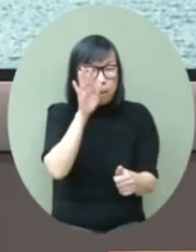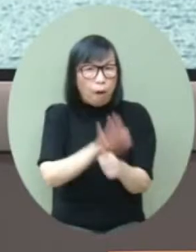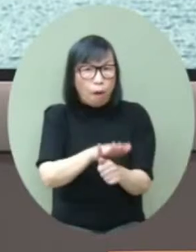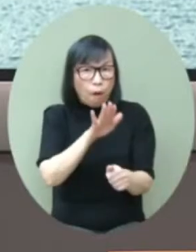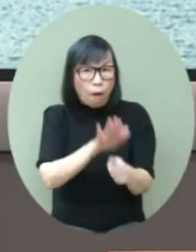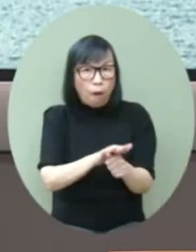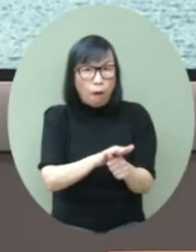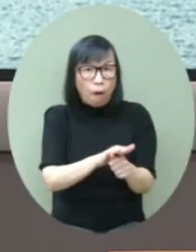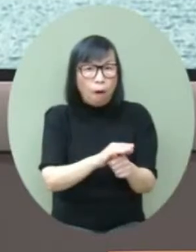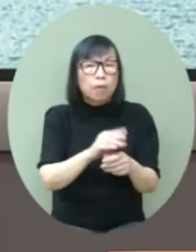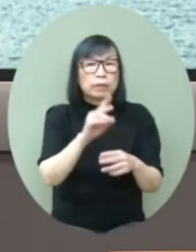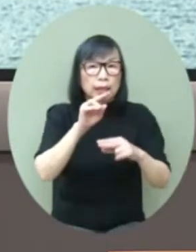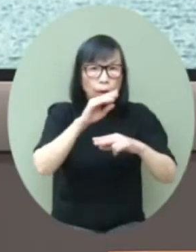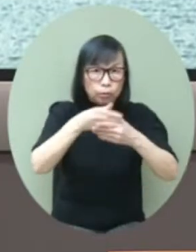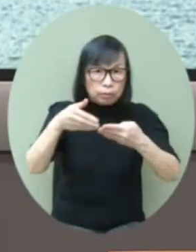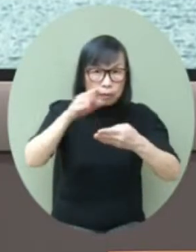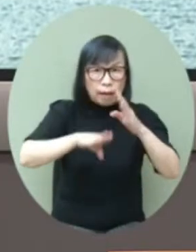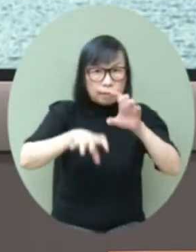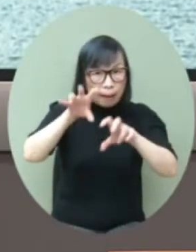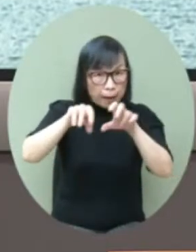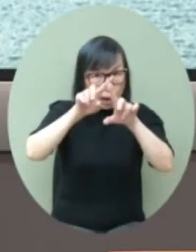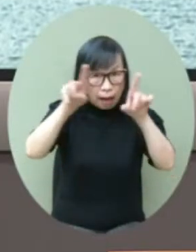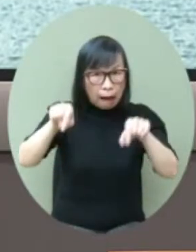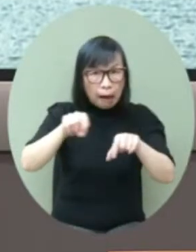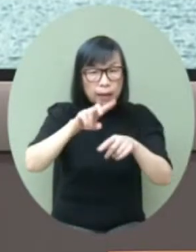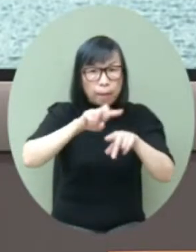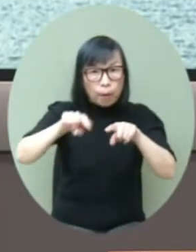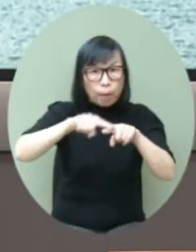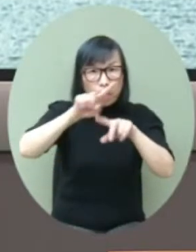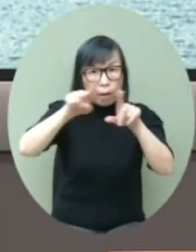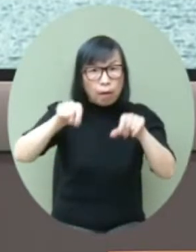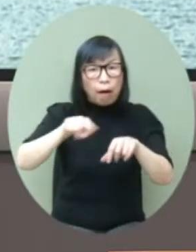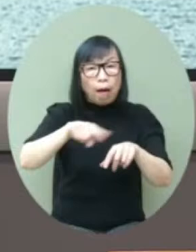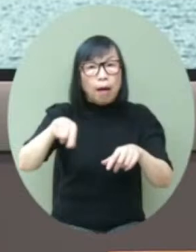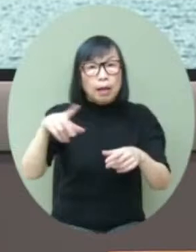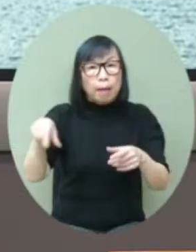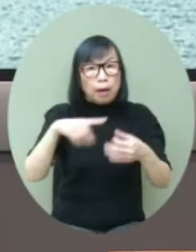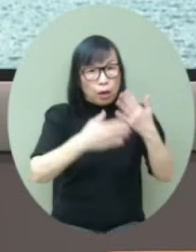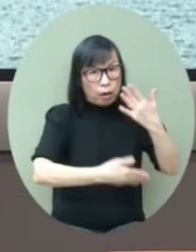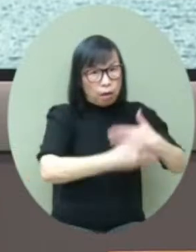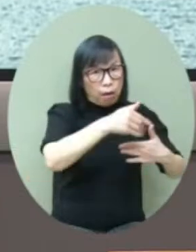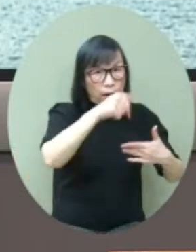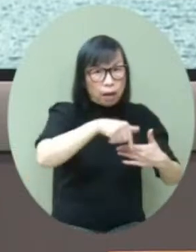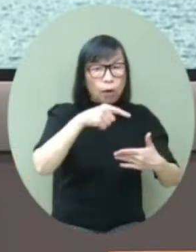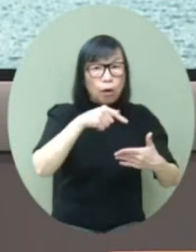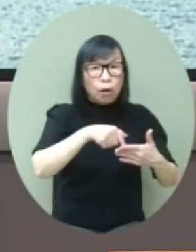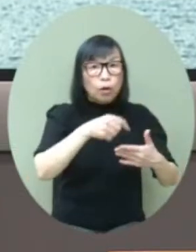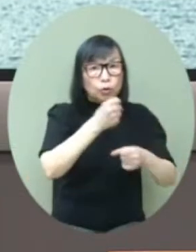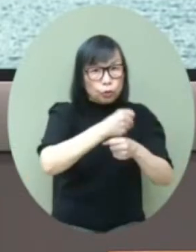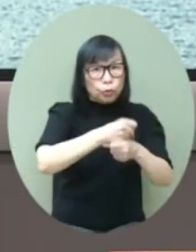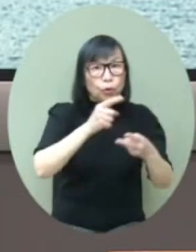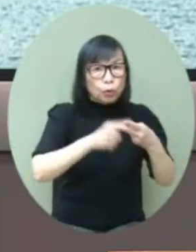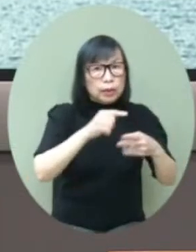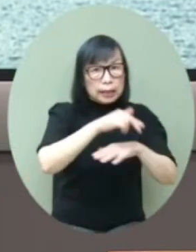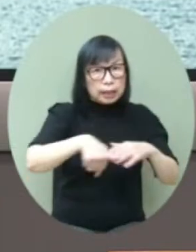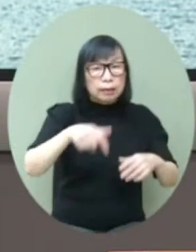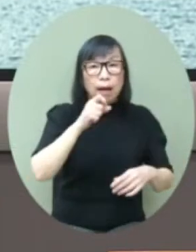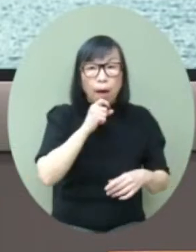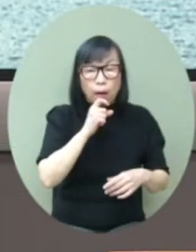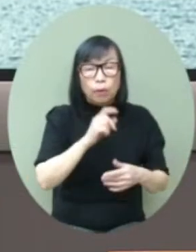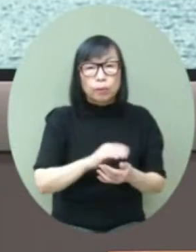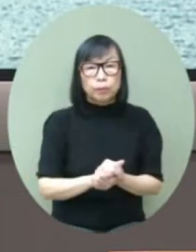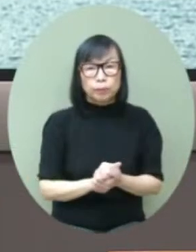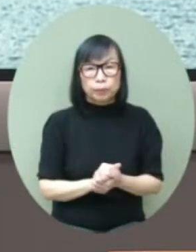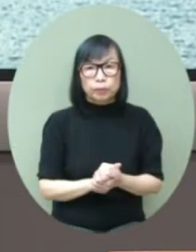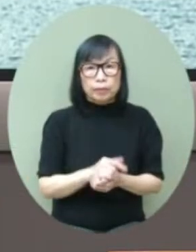scaffolding worker. She was, erecting a scaffolding and actually gone into the